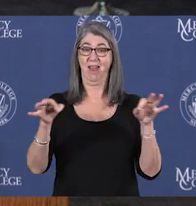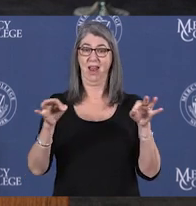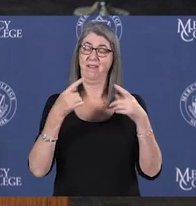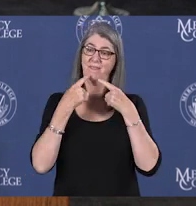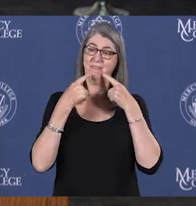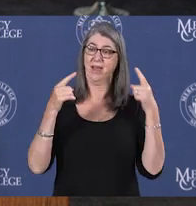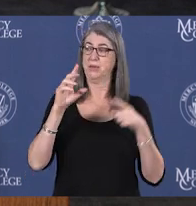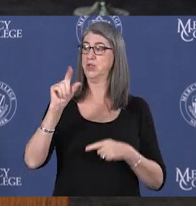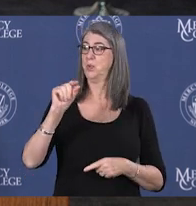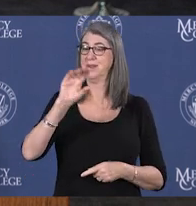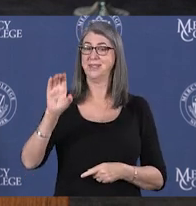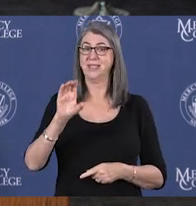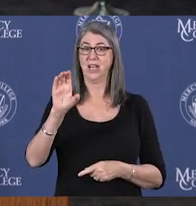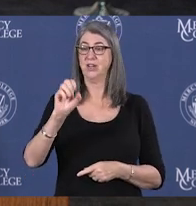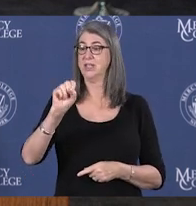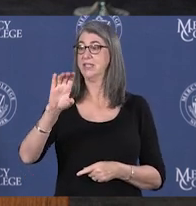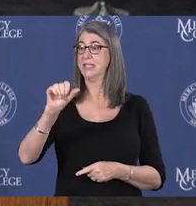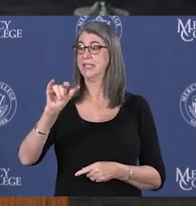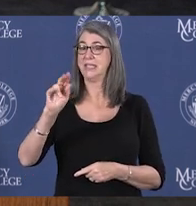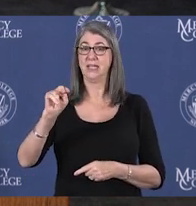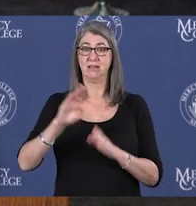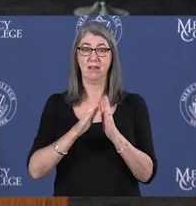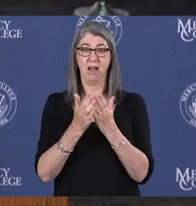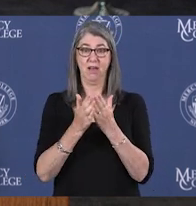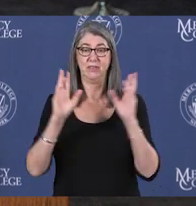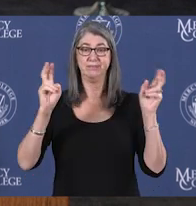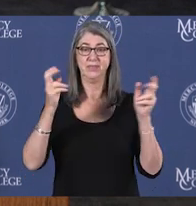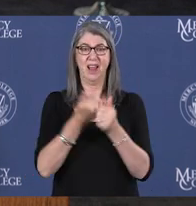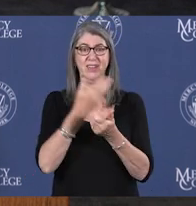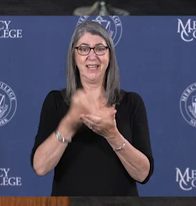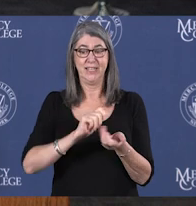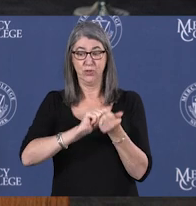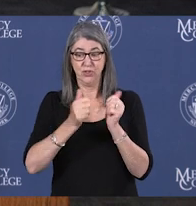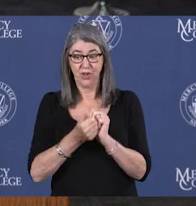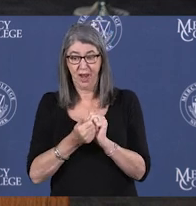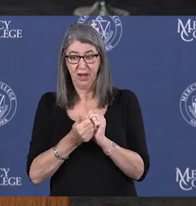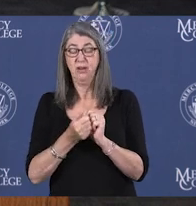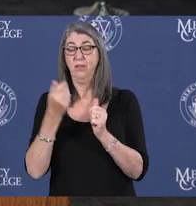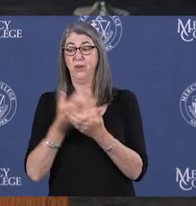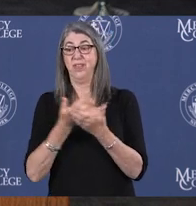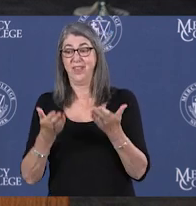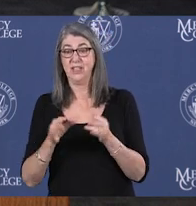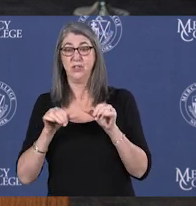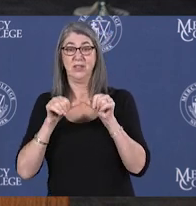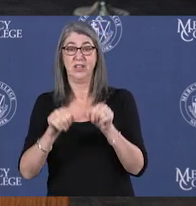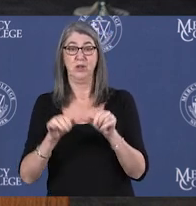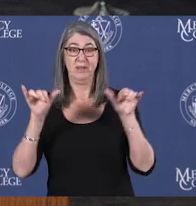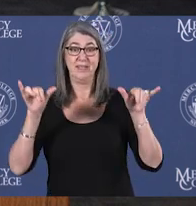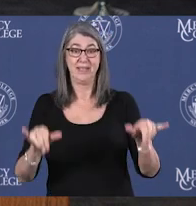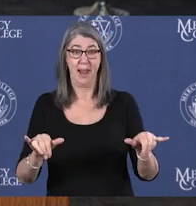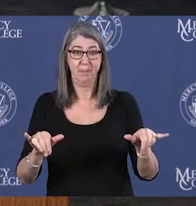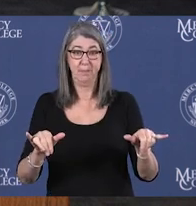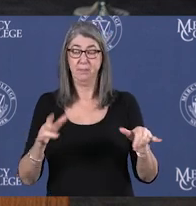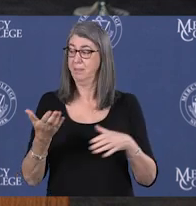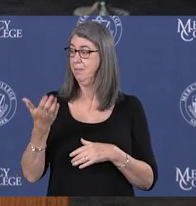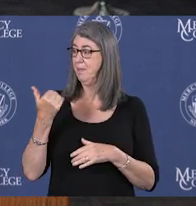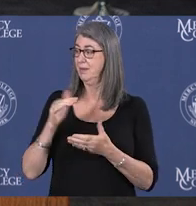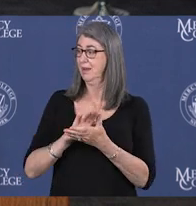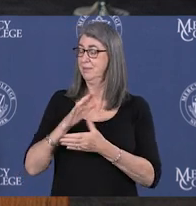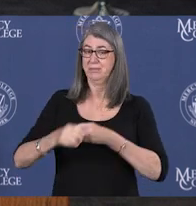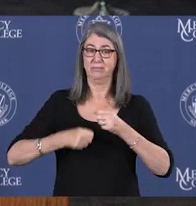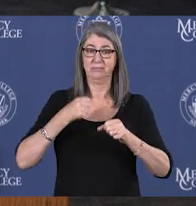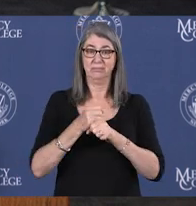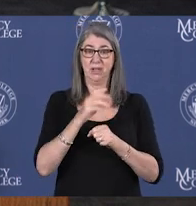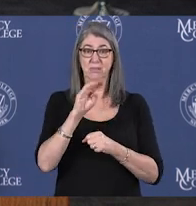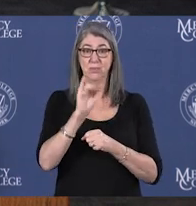a famous 20th century Sicilian novel, everything needs to change in order for things to remain the same. This past academic